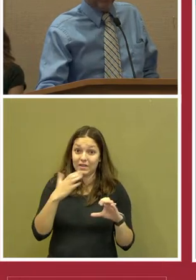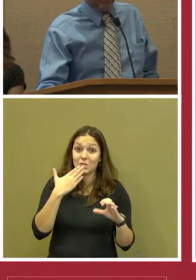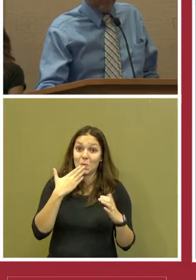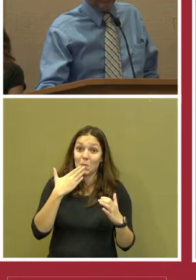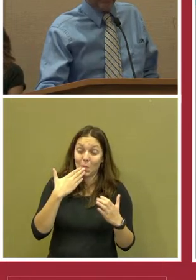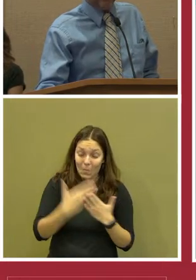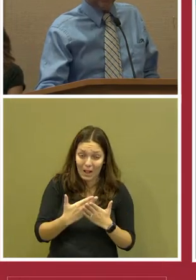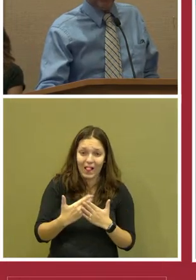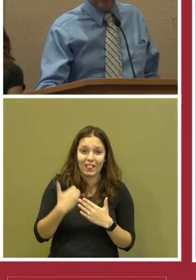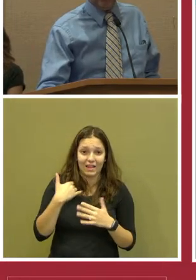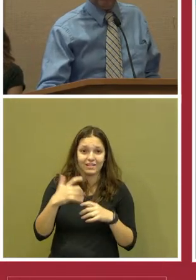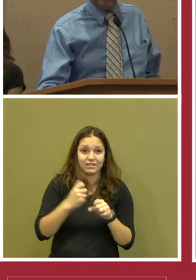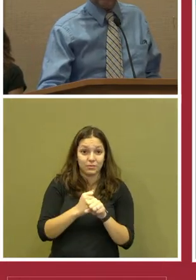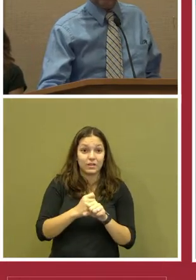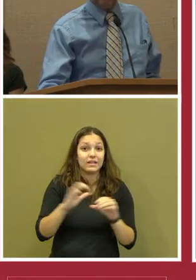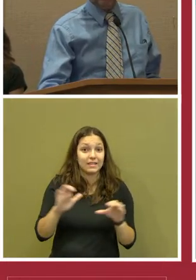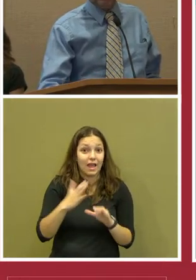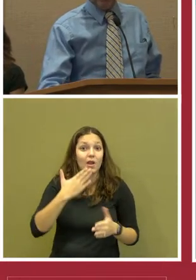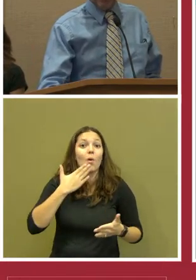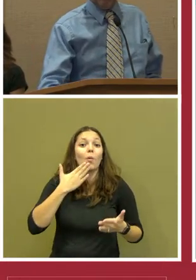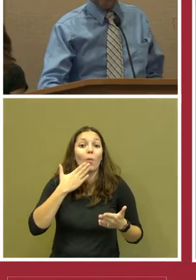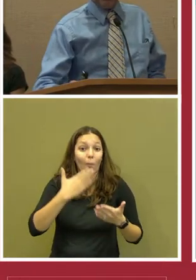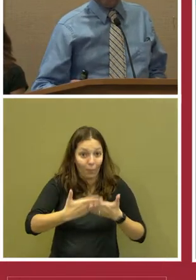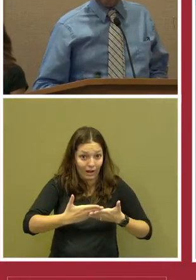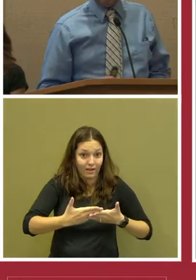we really, really did well last year.